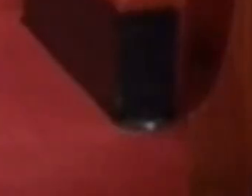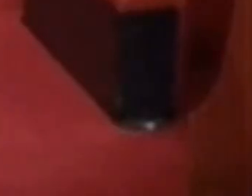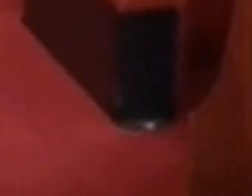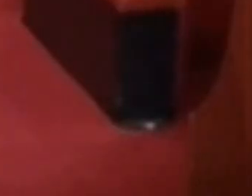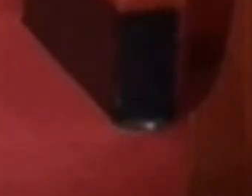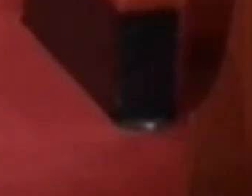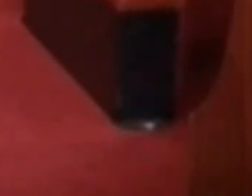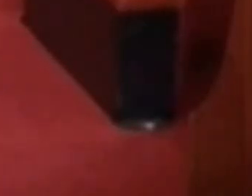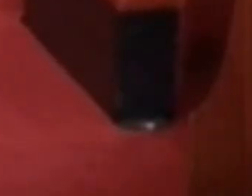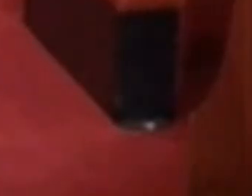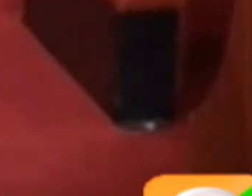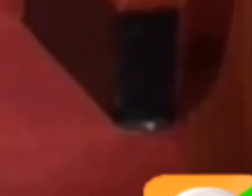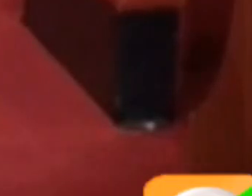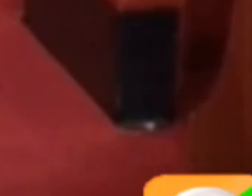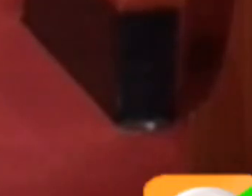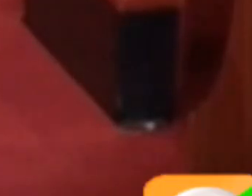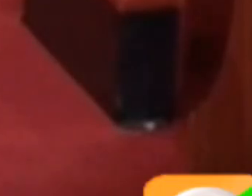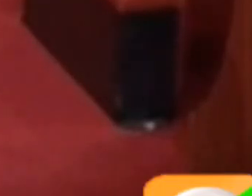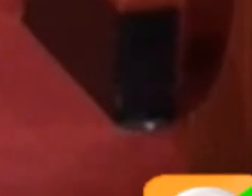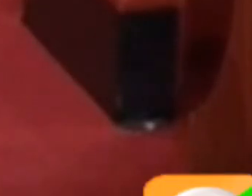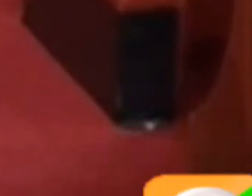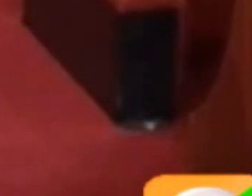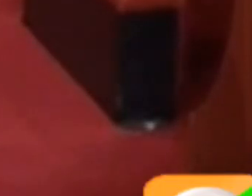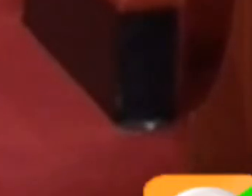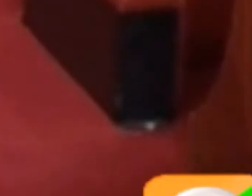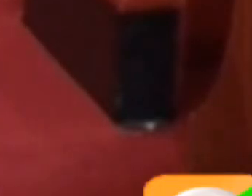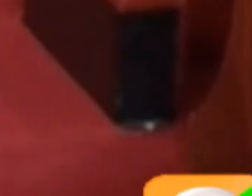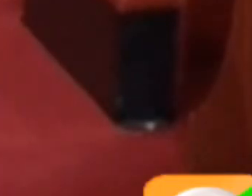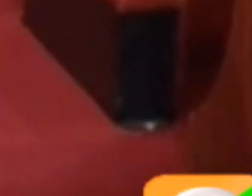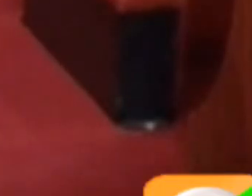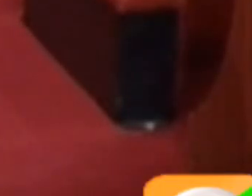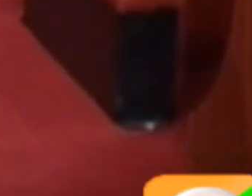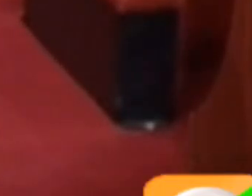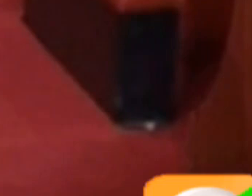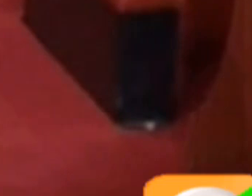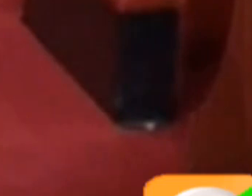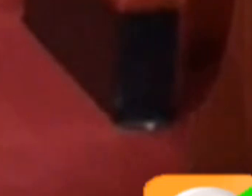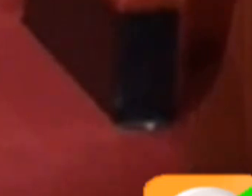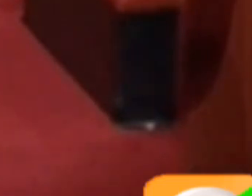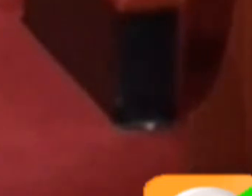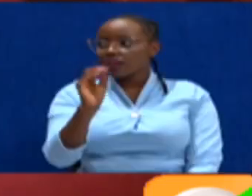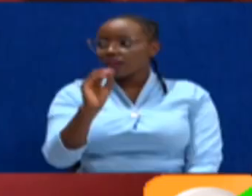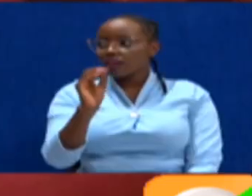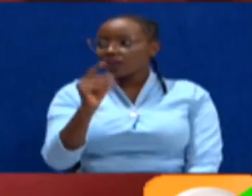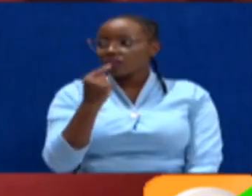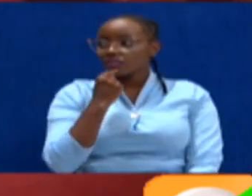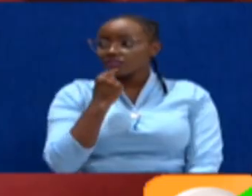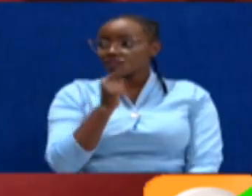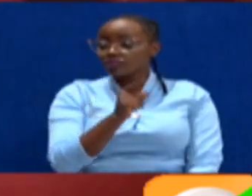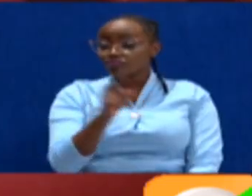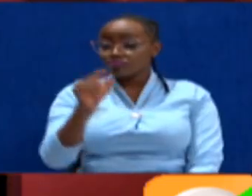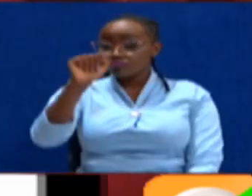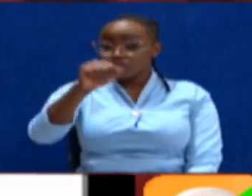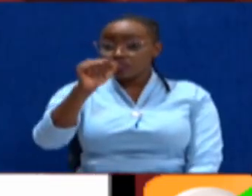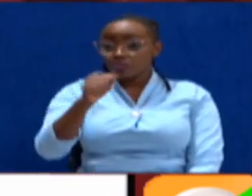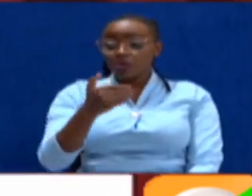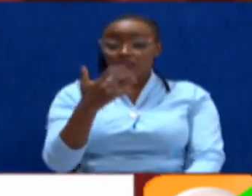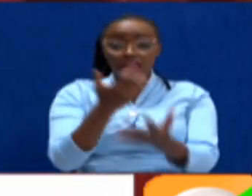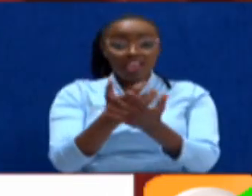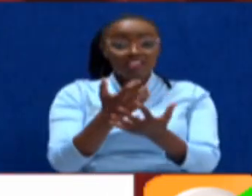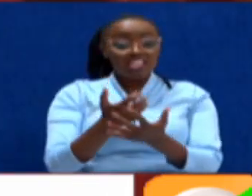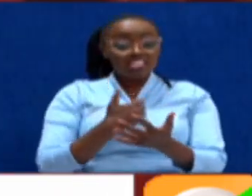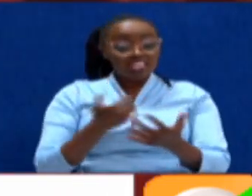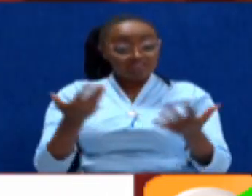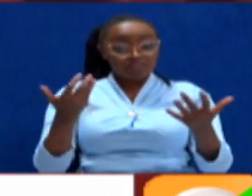Waiguru's head is being asked for, not by the county assembly. I can tell you, and I have the